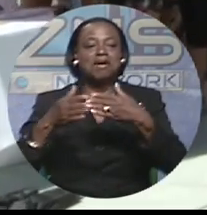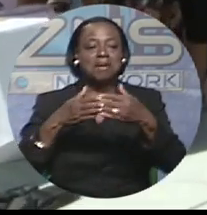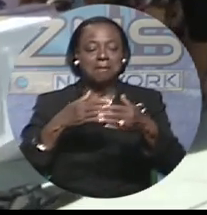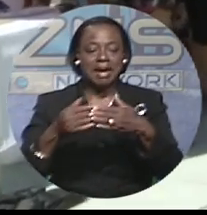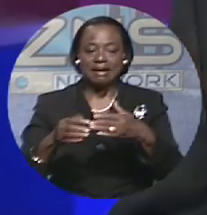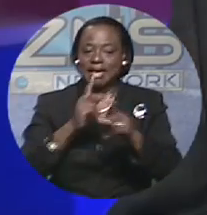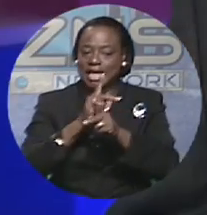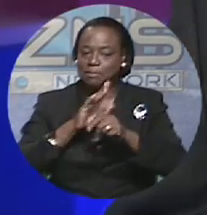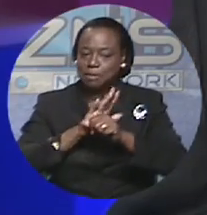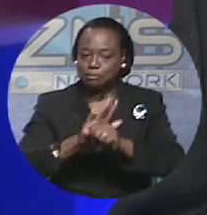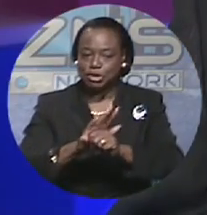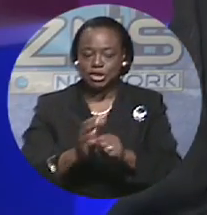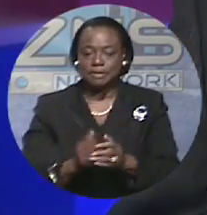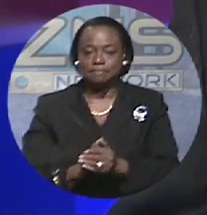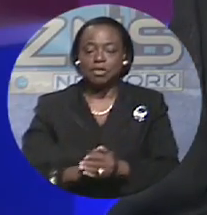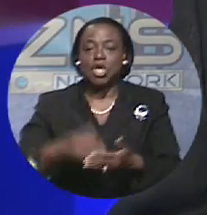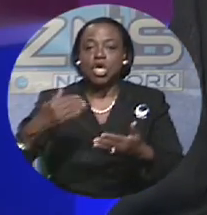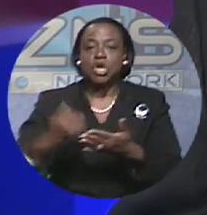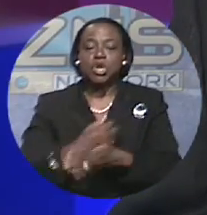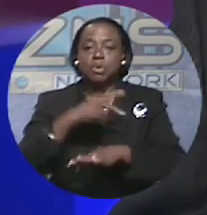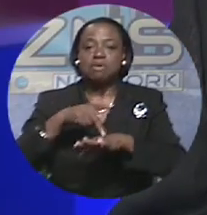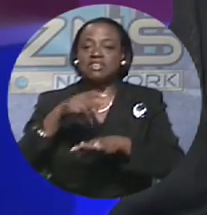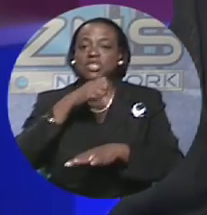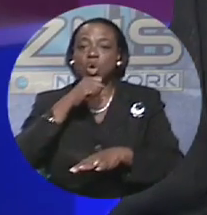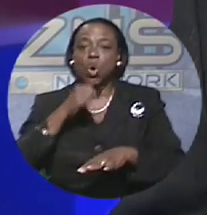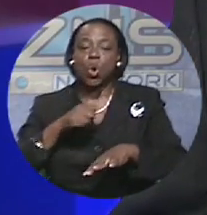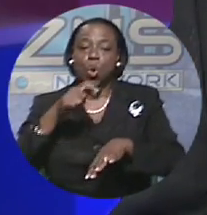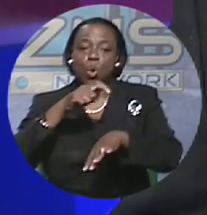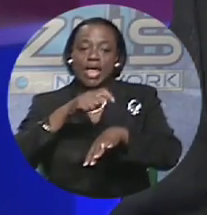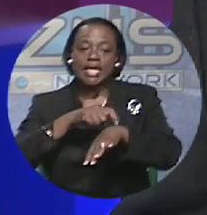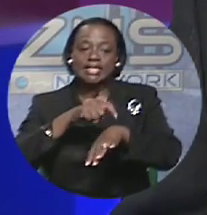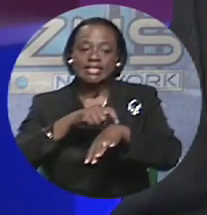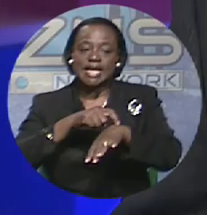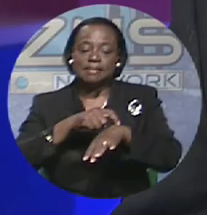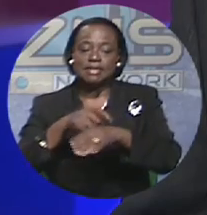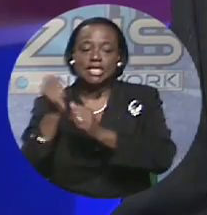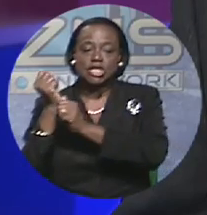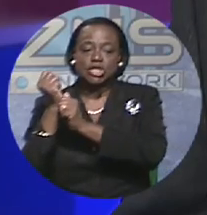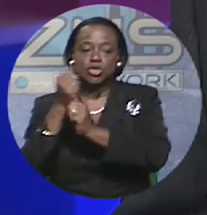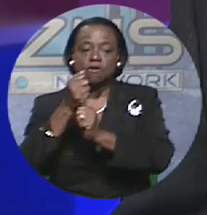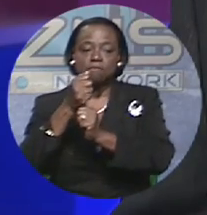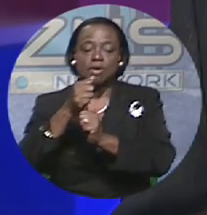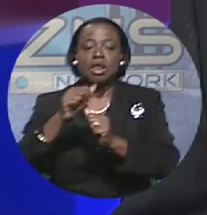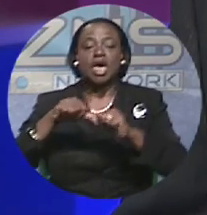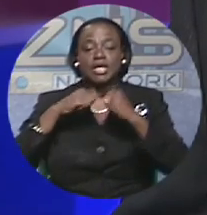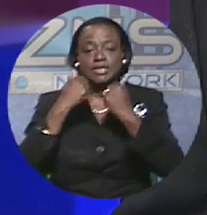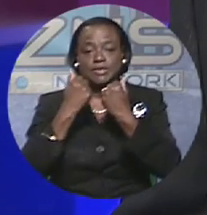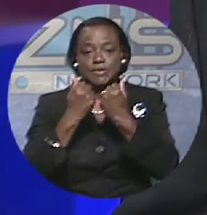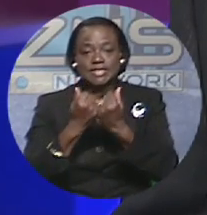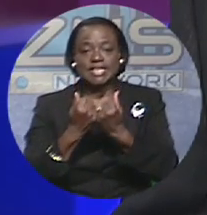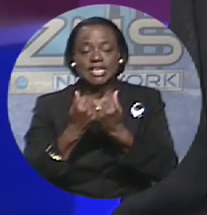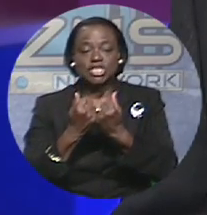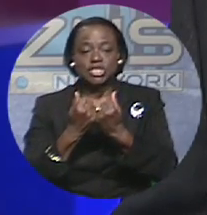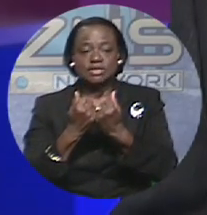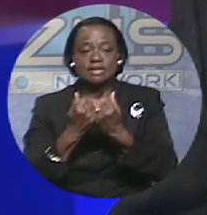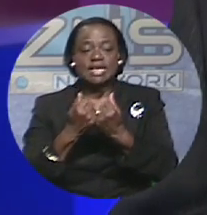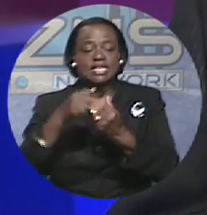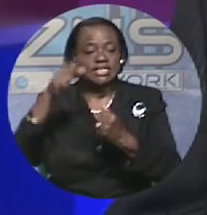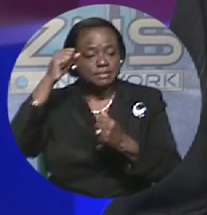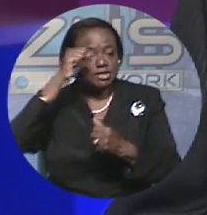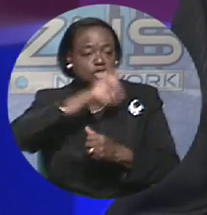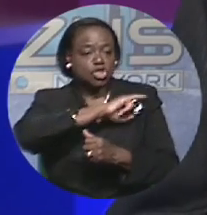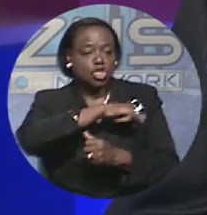ZNS Total Sports. The New Providence Old Timers Softball Association is rolling along with its 2016 season. Spurgeon Johnson of the